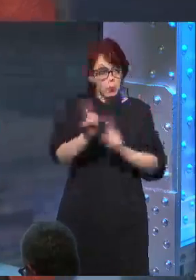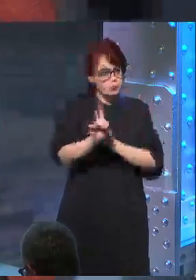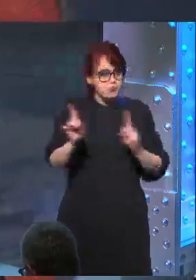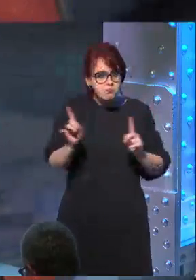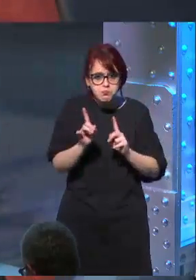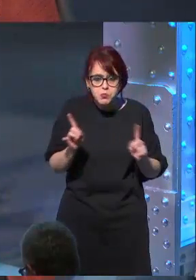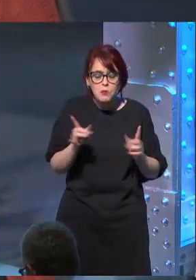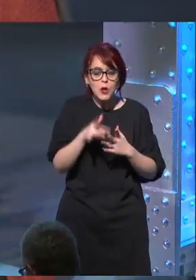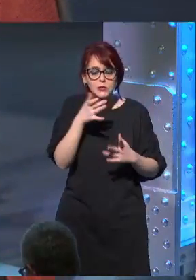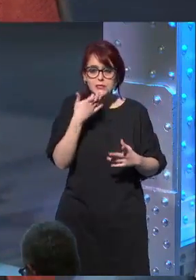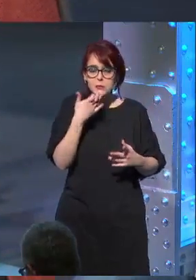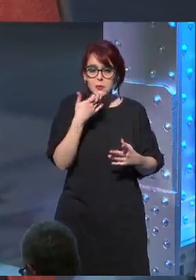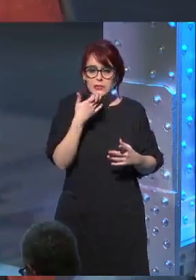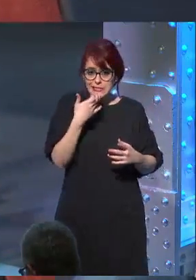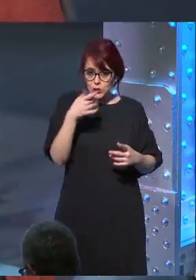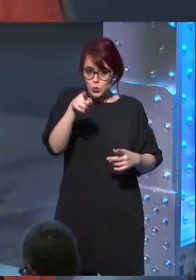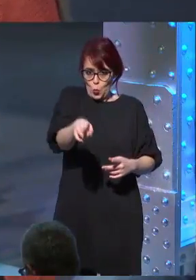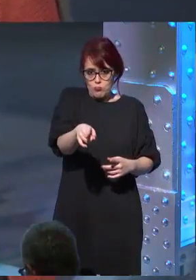people mock somebody,